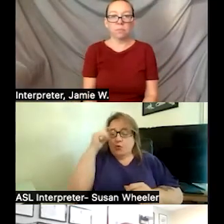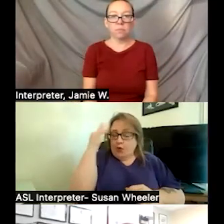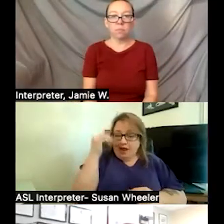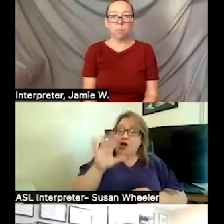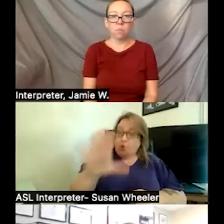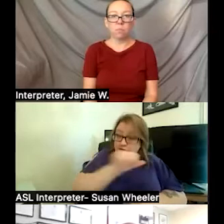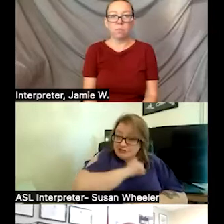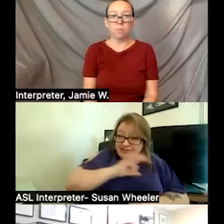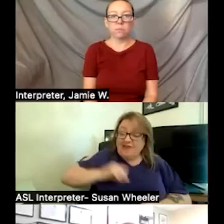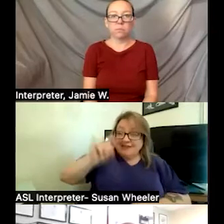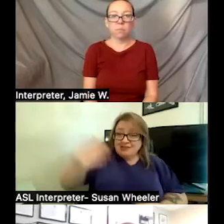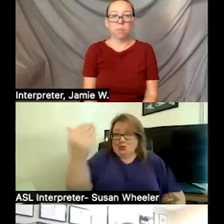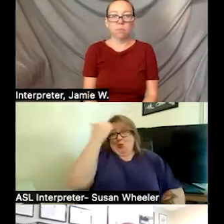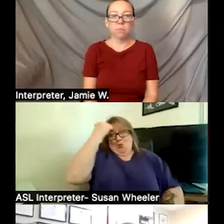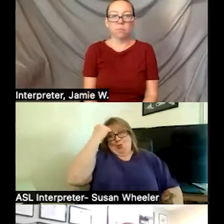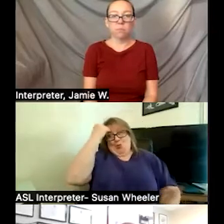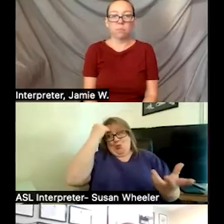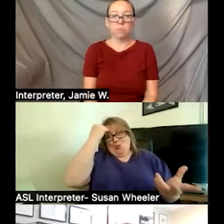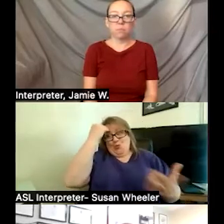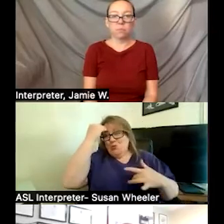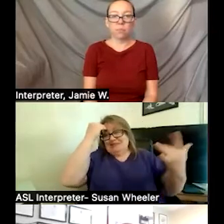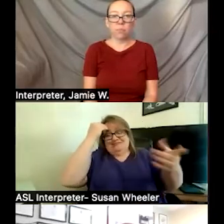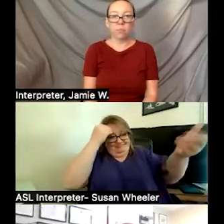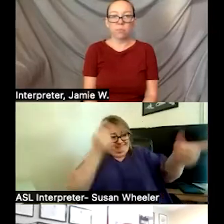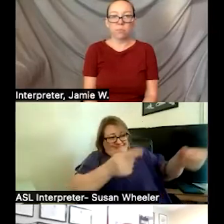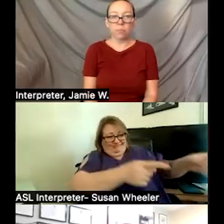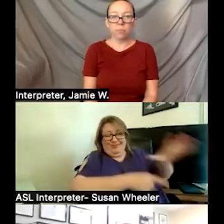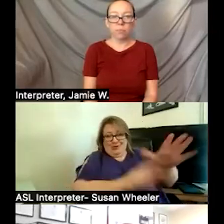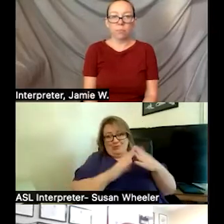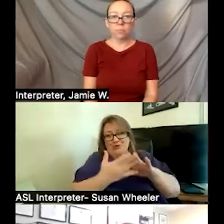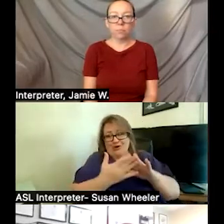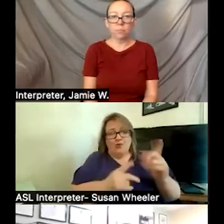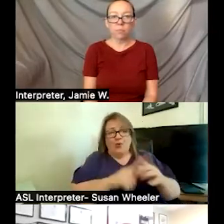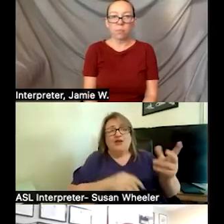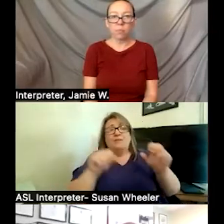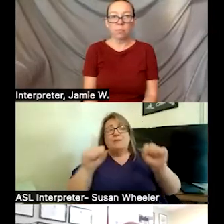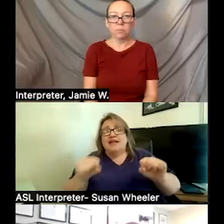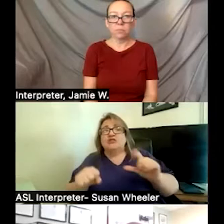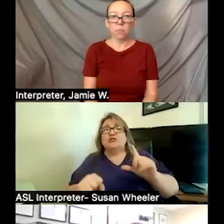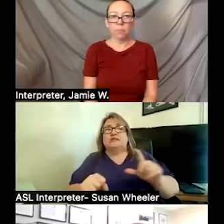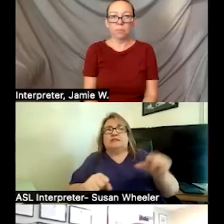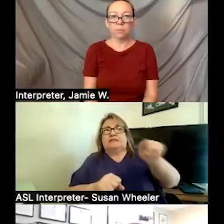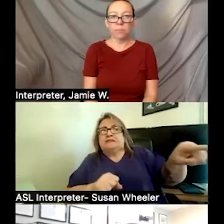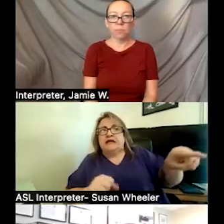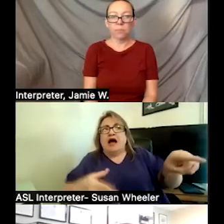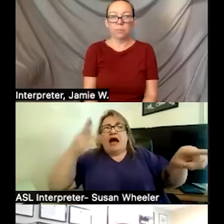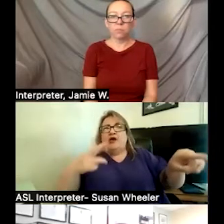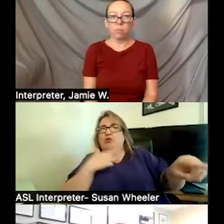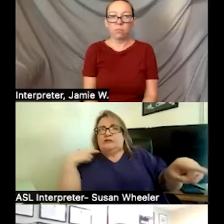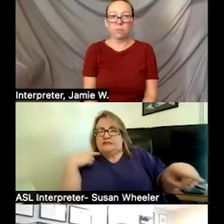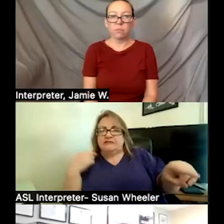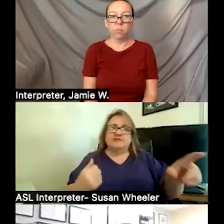aware of what's going on in your community and what your potential higher risks are. Next.